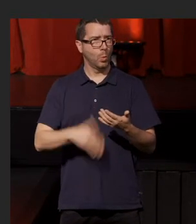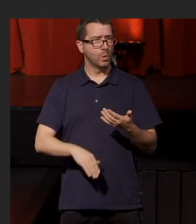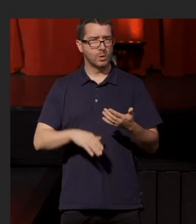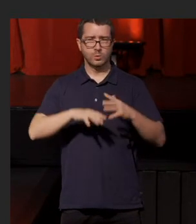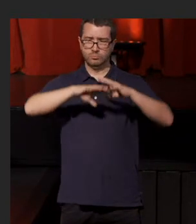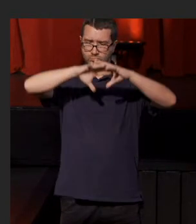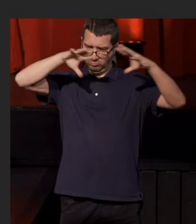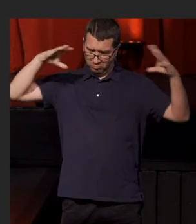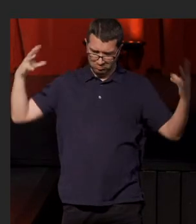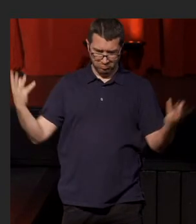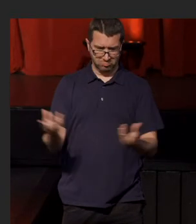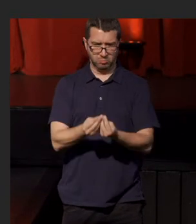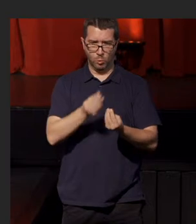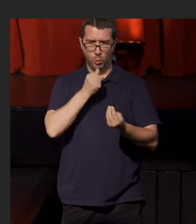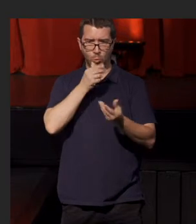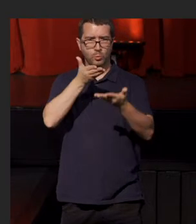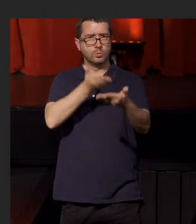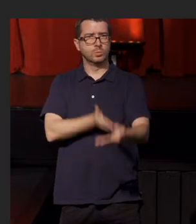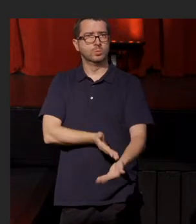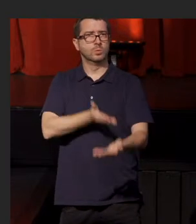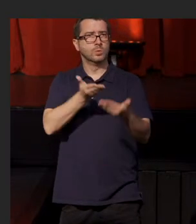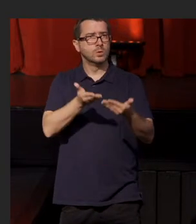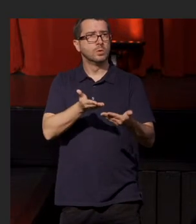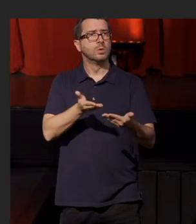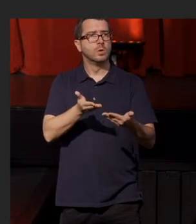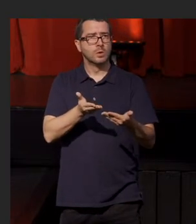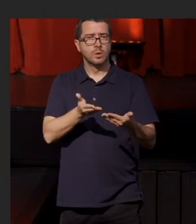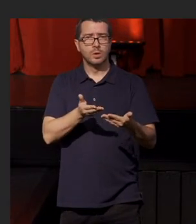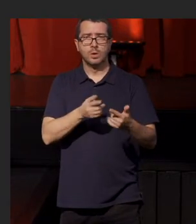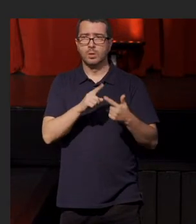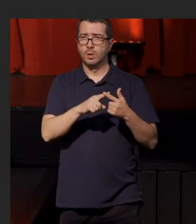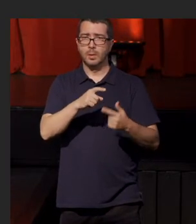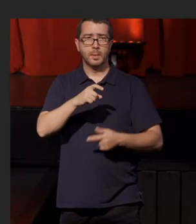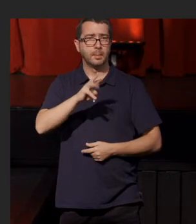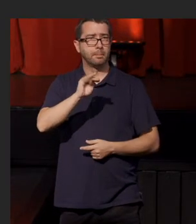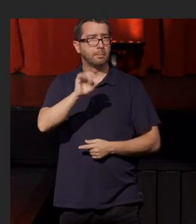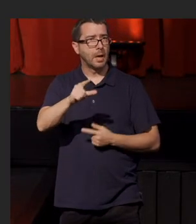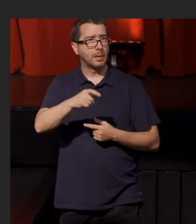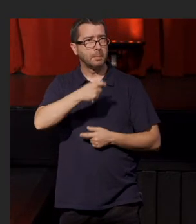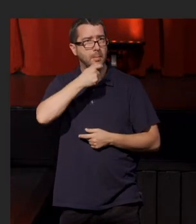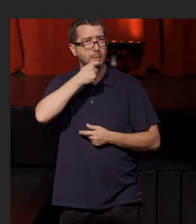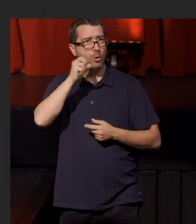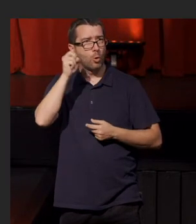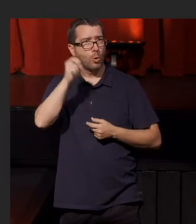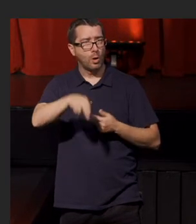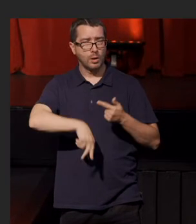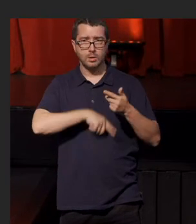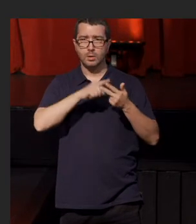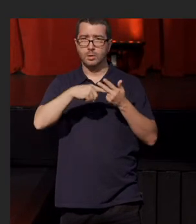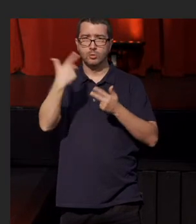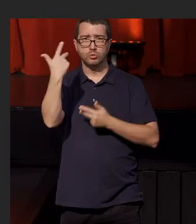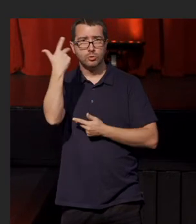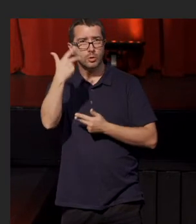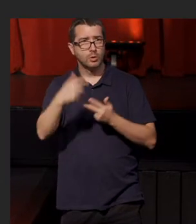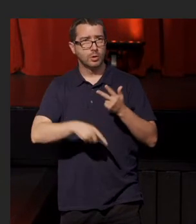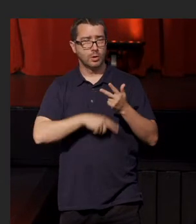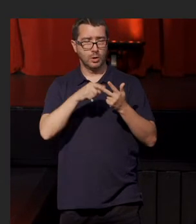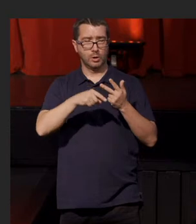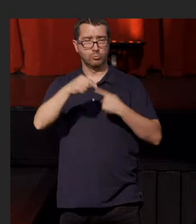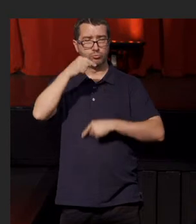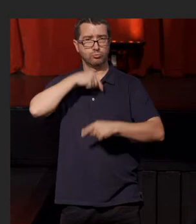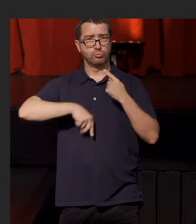picture of a target's pattern of life. You can turn on the microphone, turn on the camera, you can scroll back through their